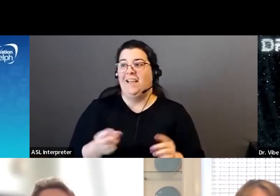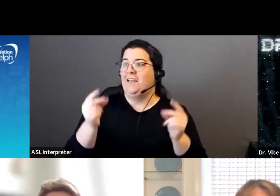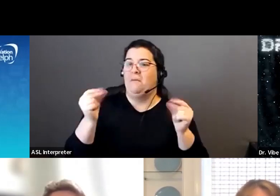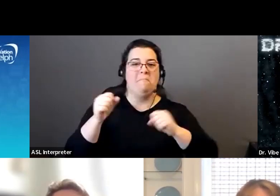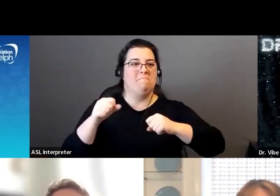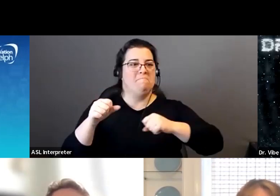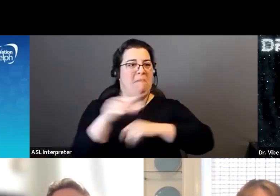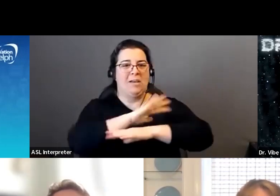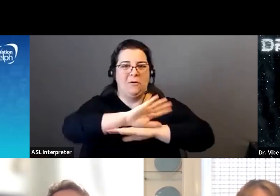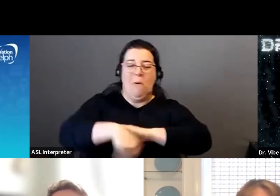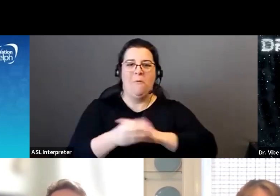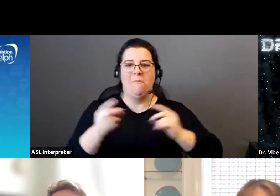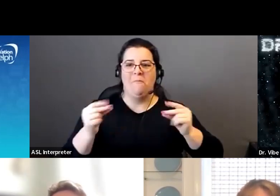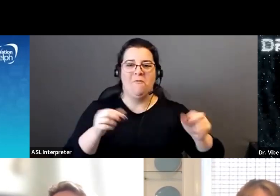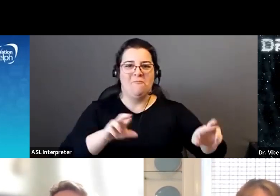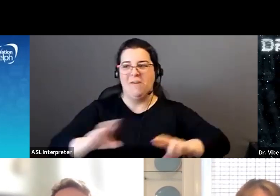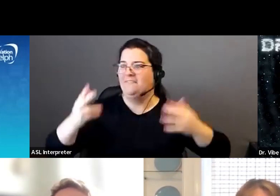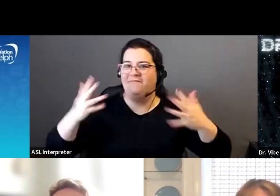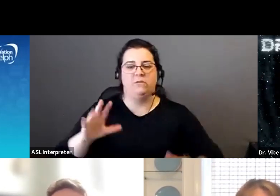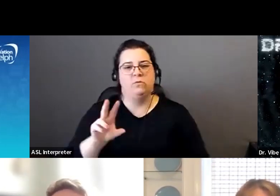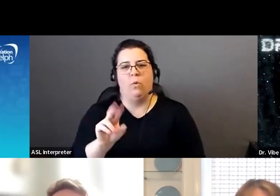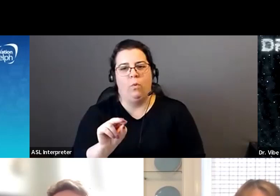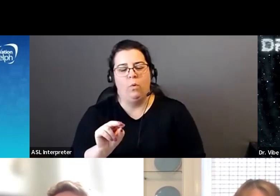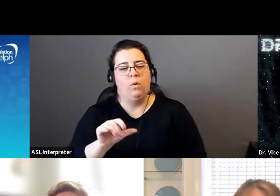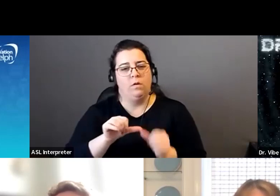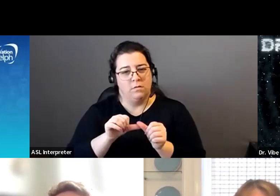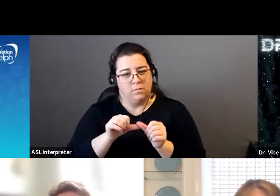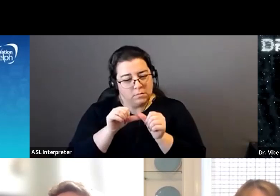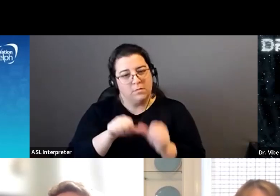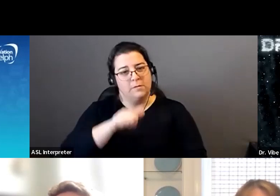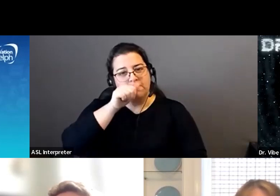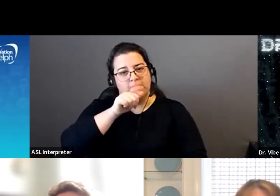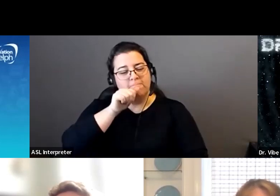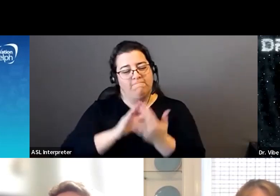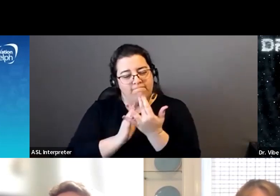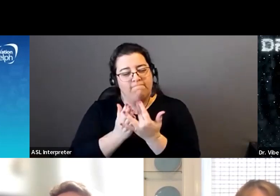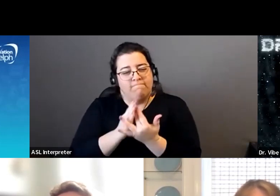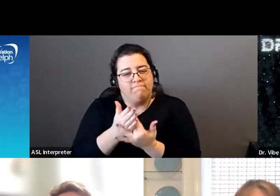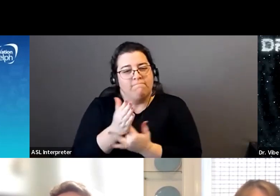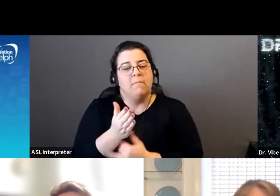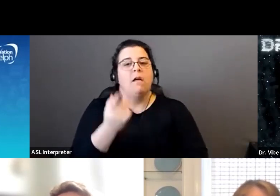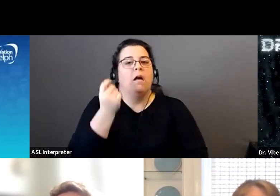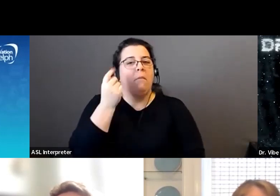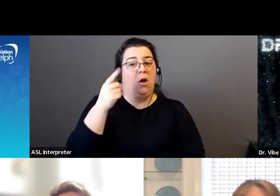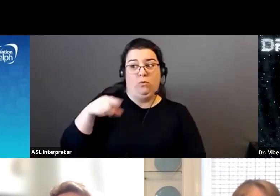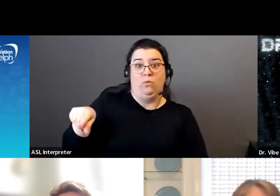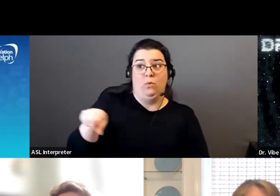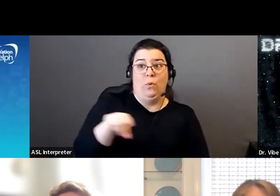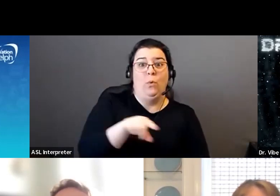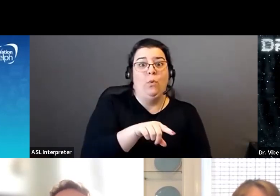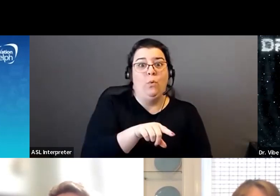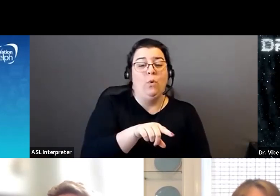happened overnight. But I believe that where you're starting now, you can get achieved a lot faster than what it took